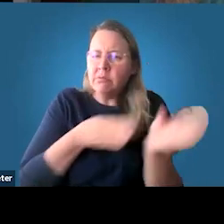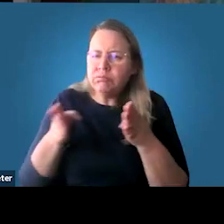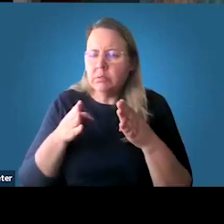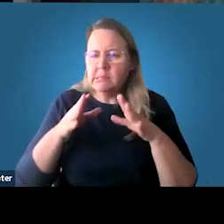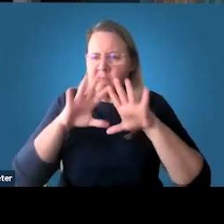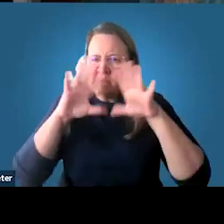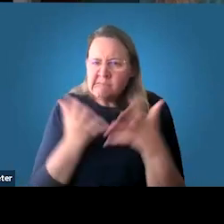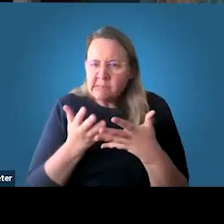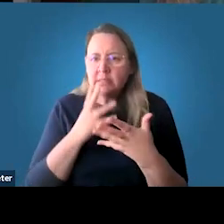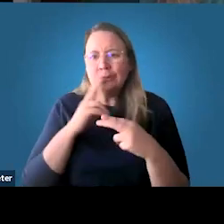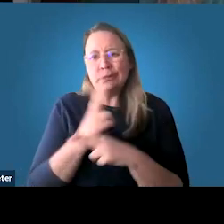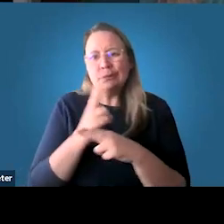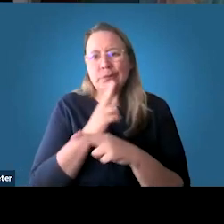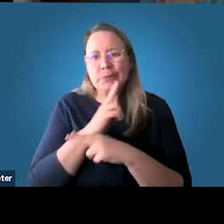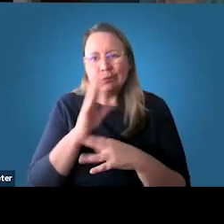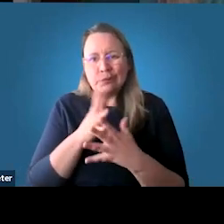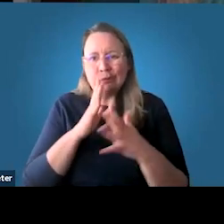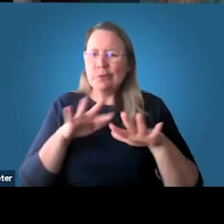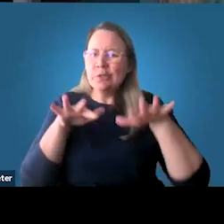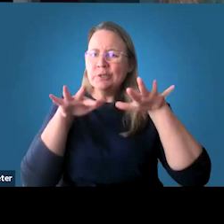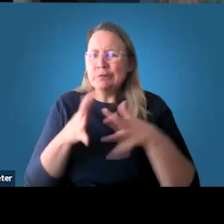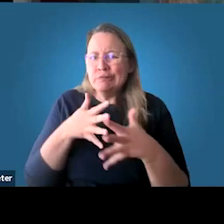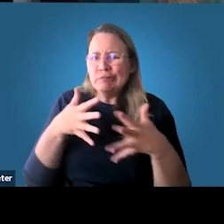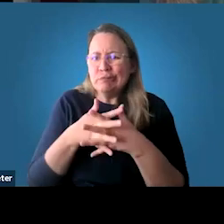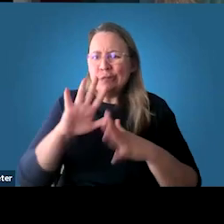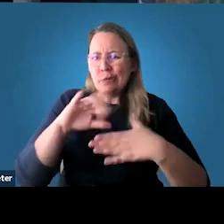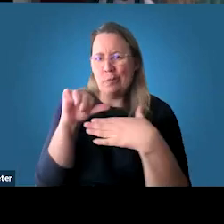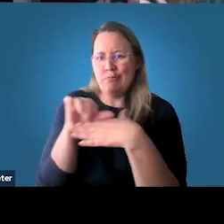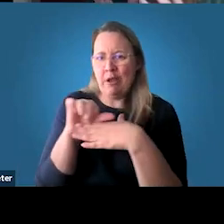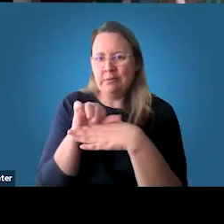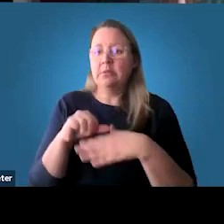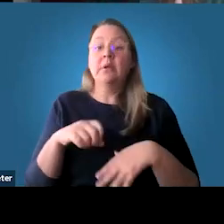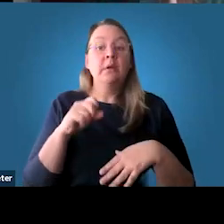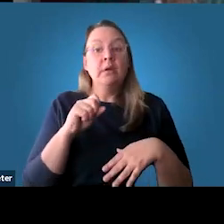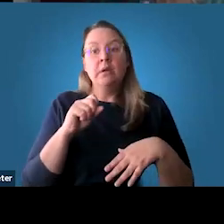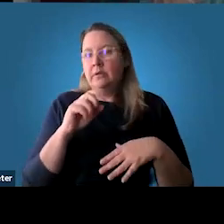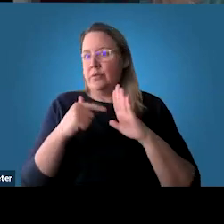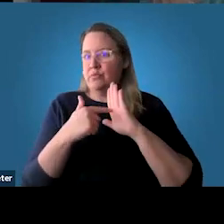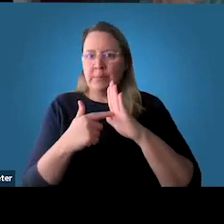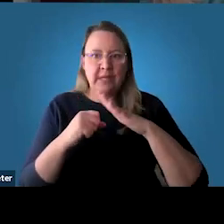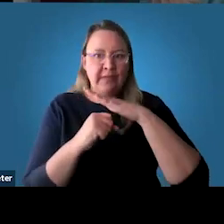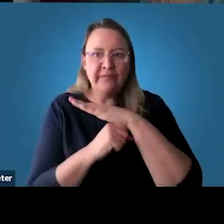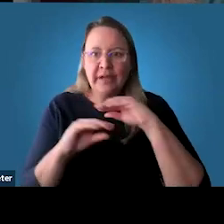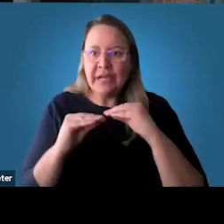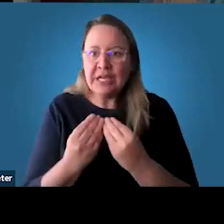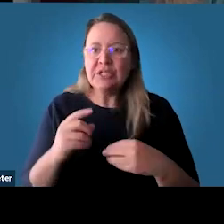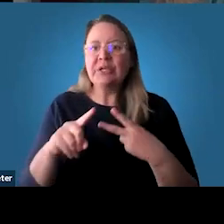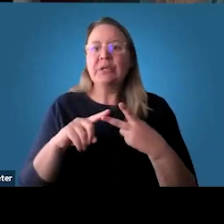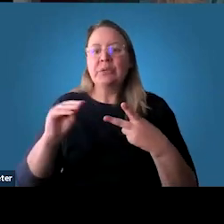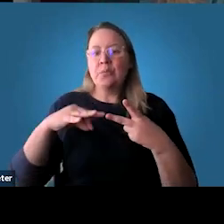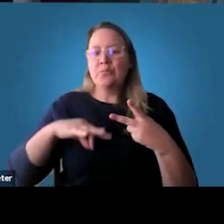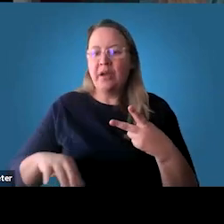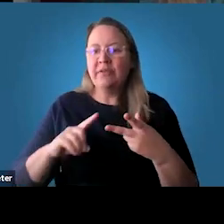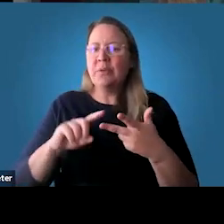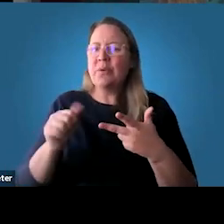can use to ground your practice, regardless of whether you're here today representing a foundation, a nonprofit, or any other type